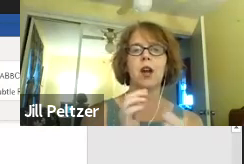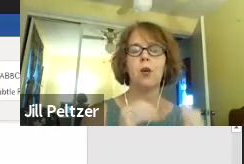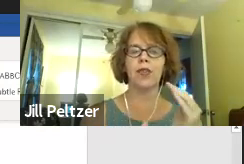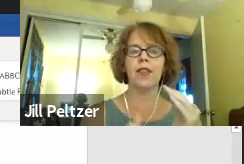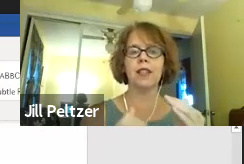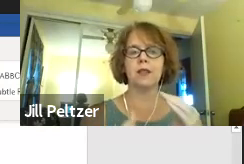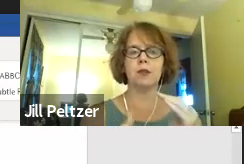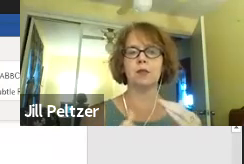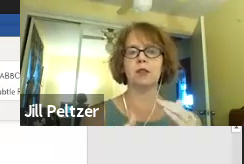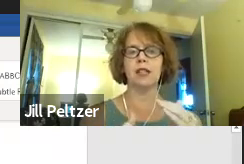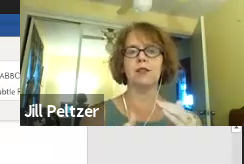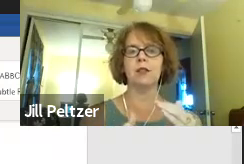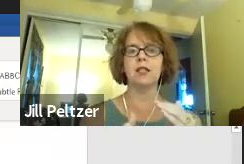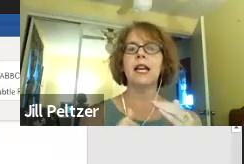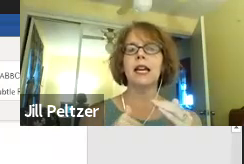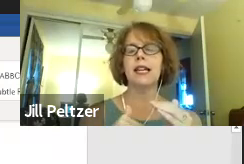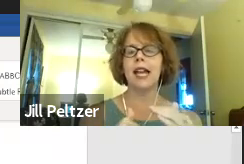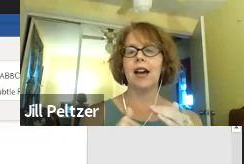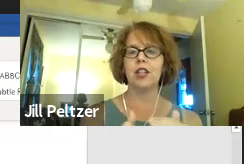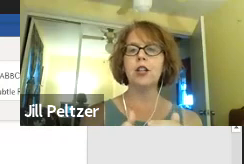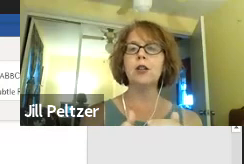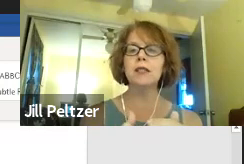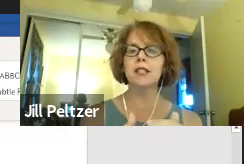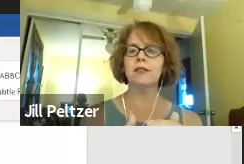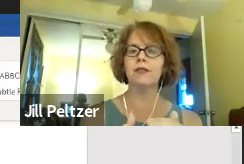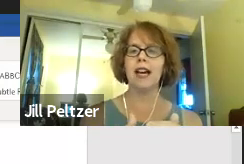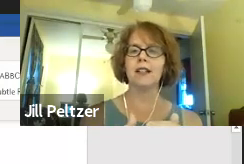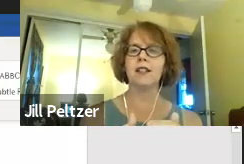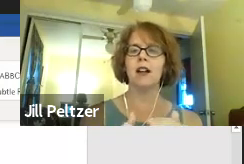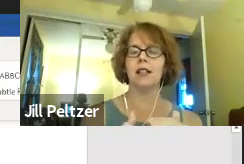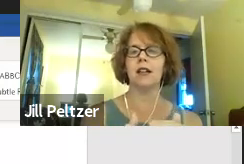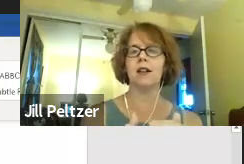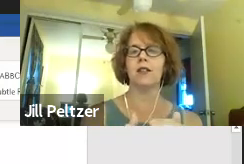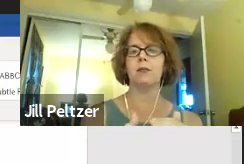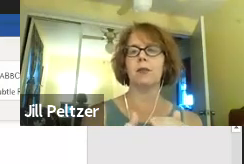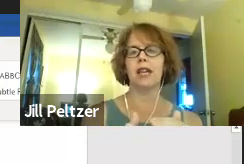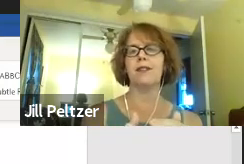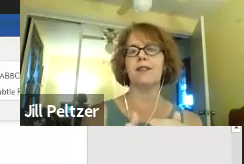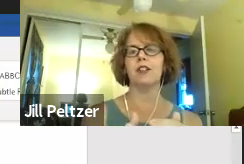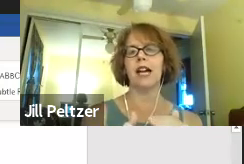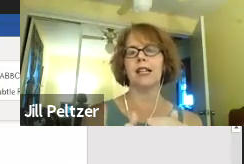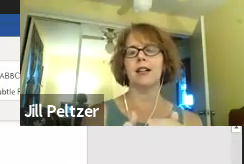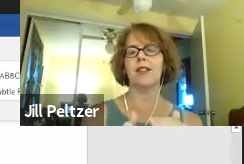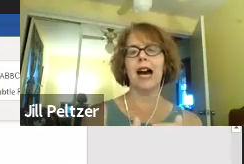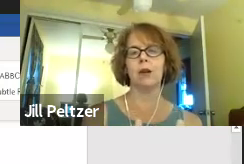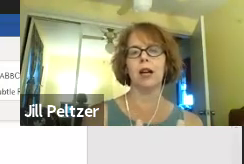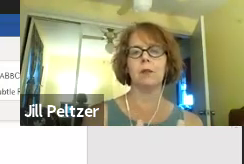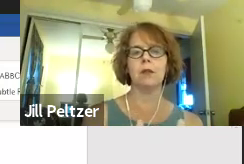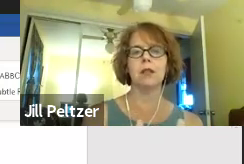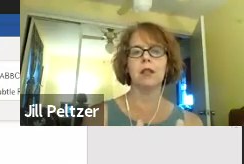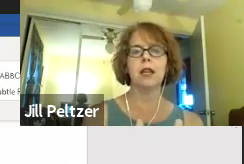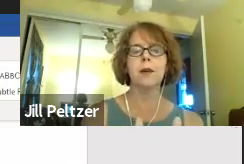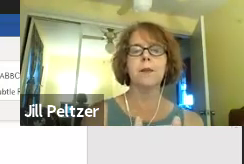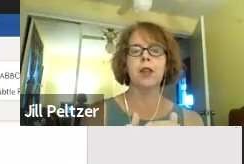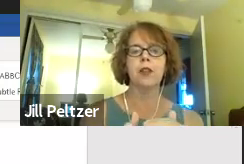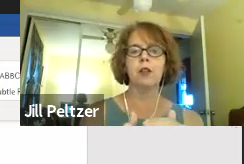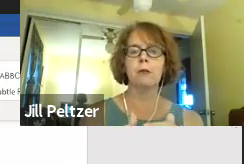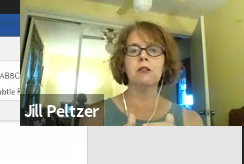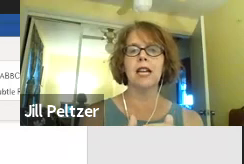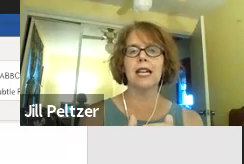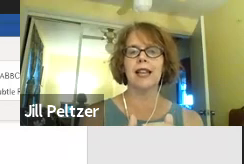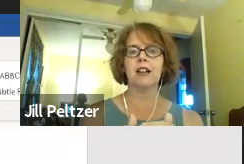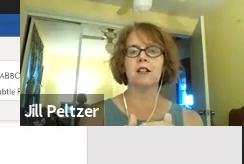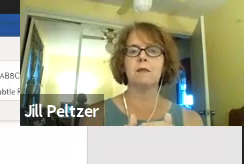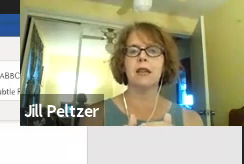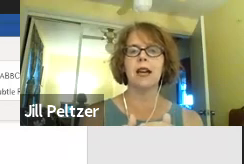factors within these multiple levels can have a cumulative effect on health, behavior, and health outcomes.